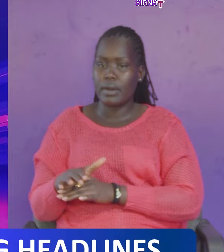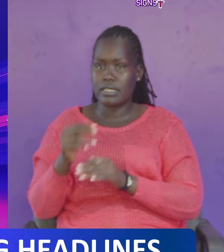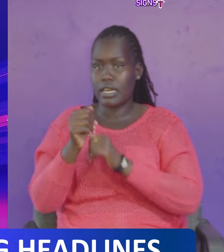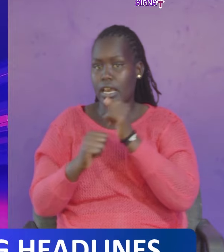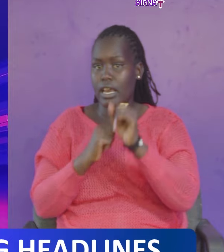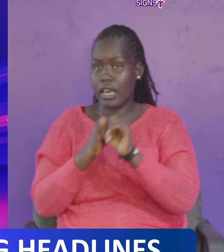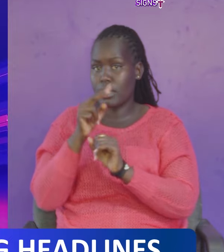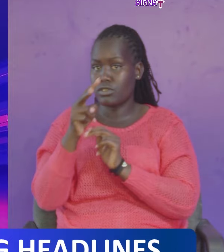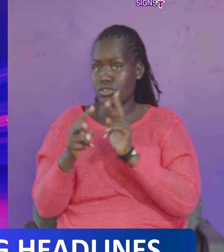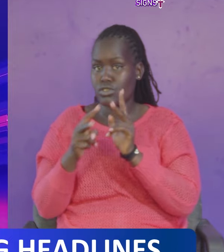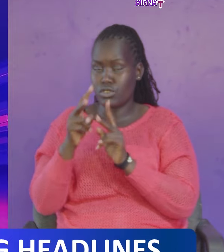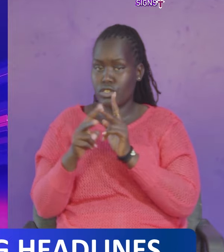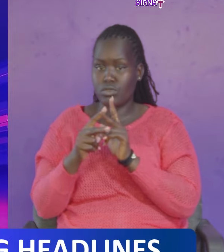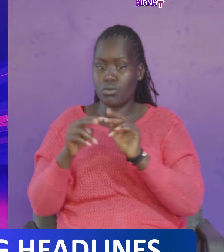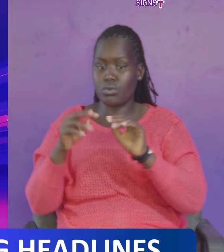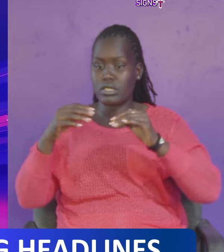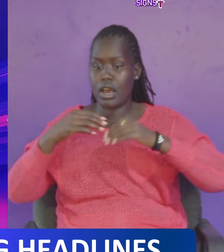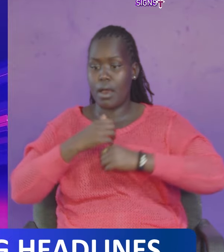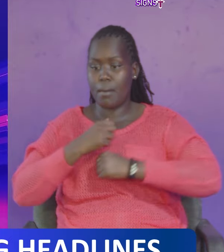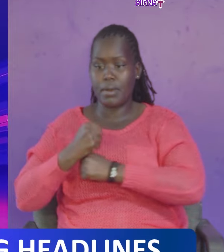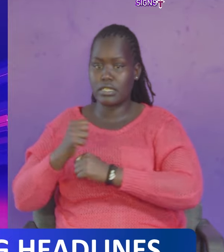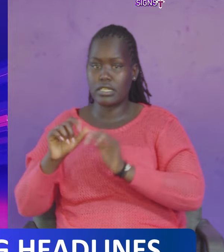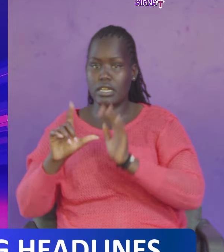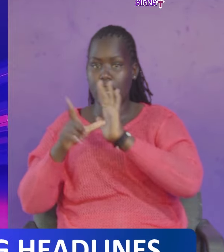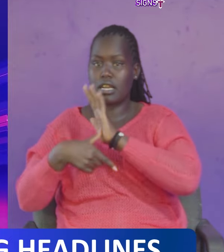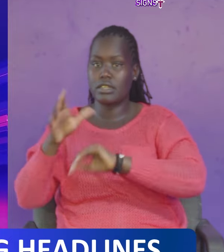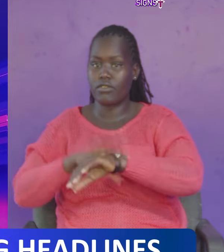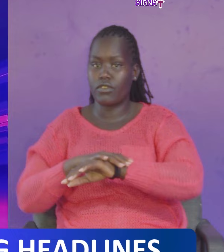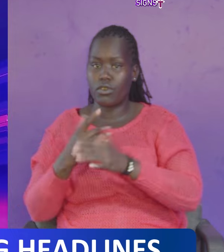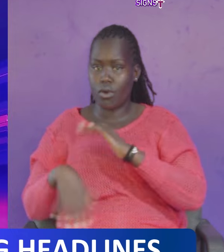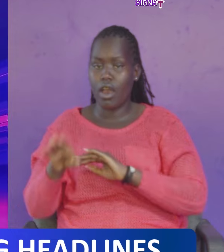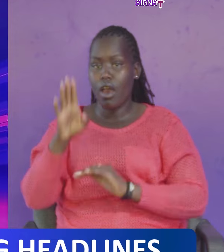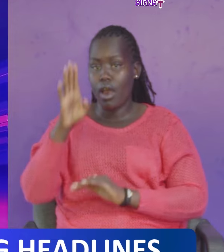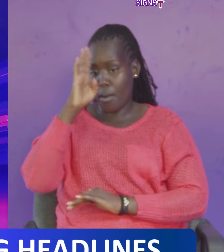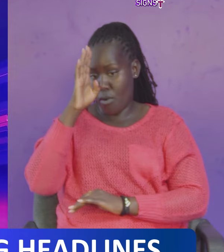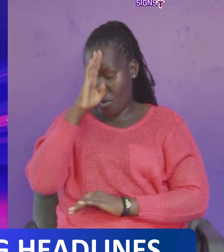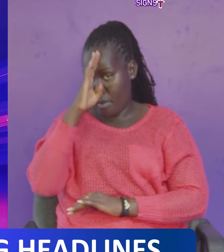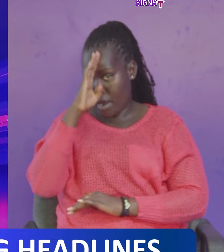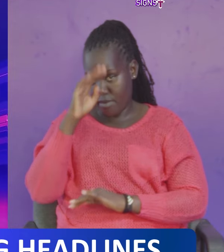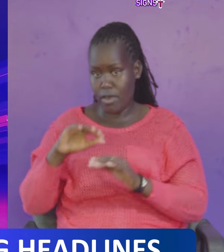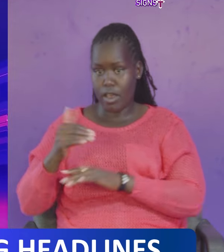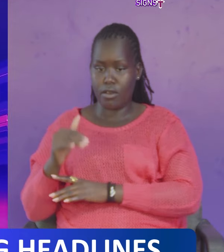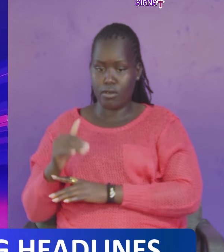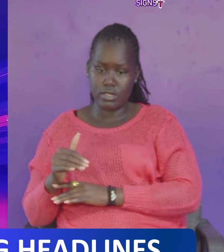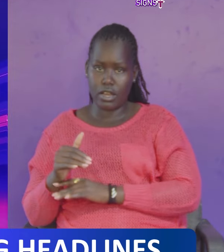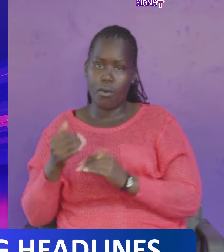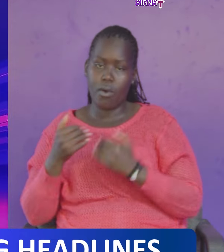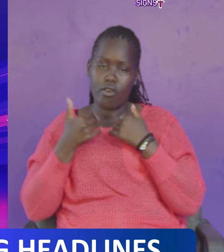was abducted and later found in Bungoma County. Here are the full details to the story.